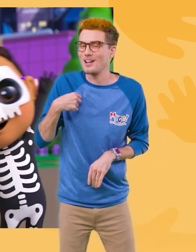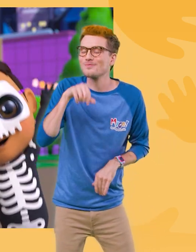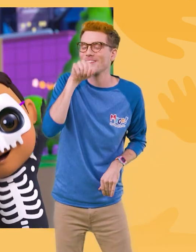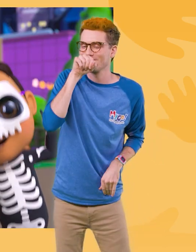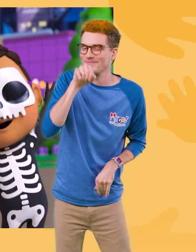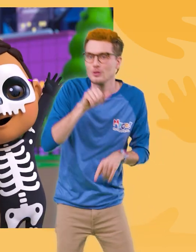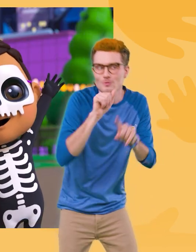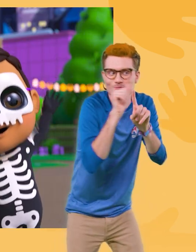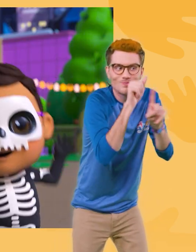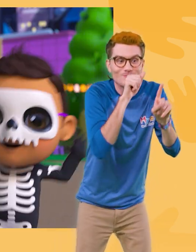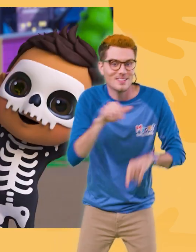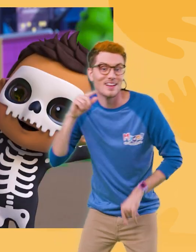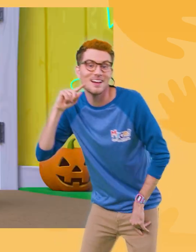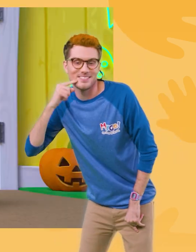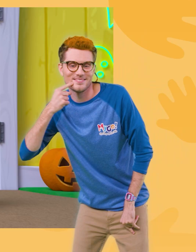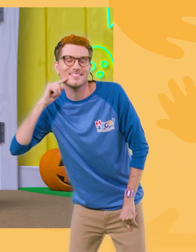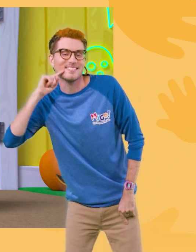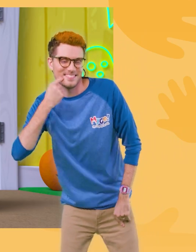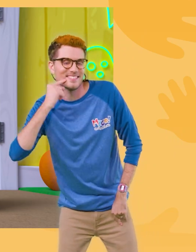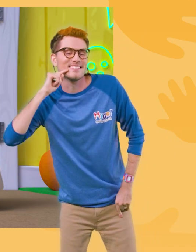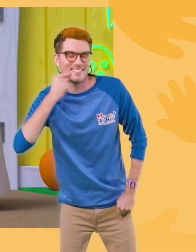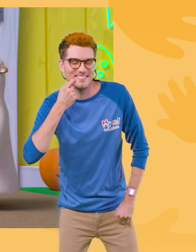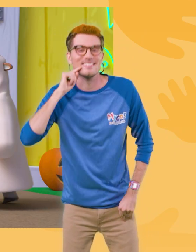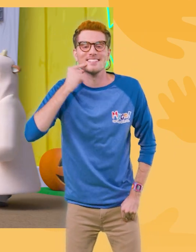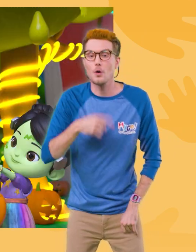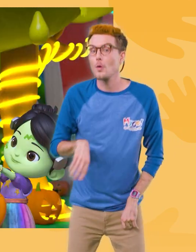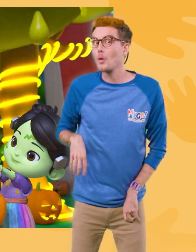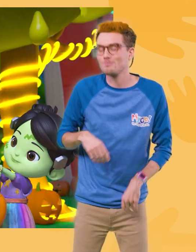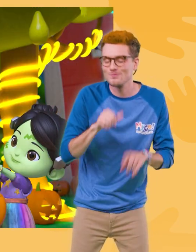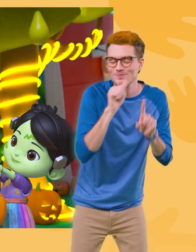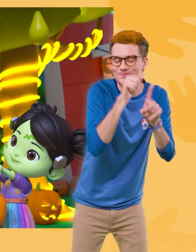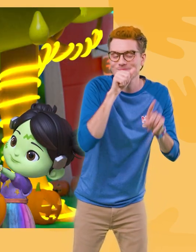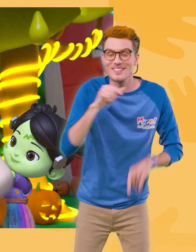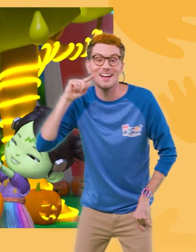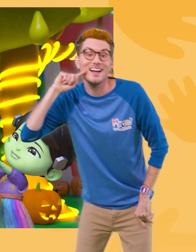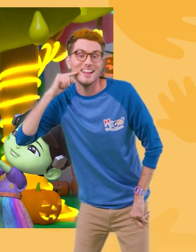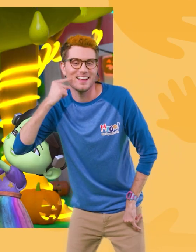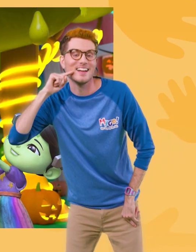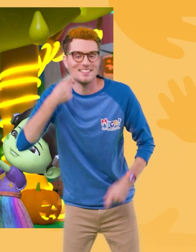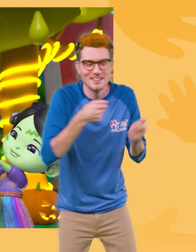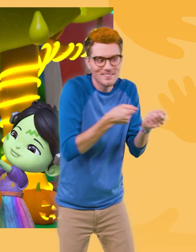to trick or treat. Trick or treat.